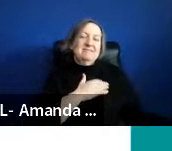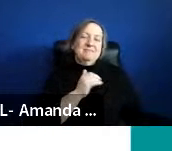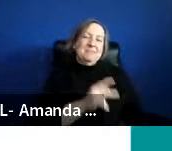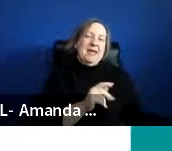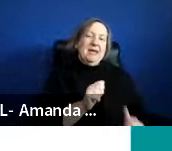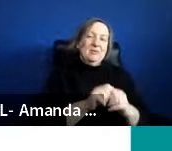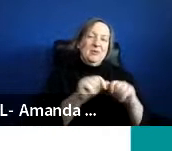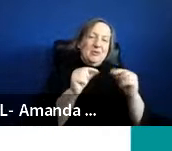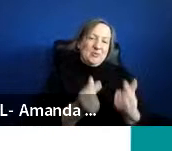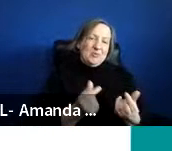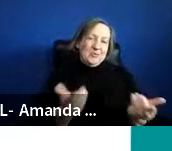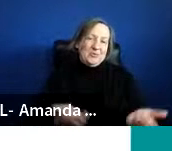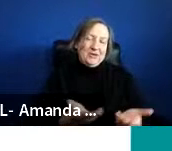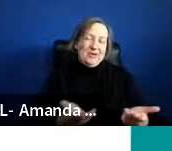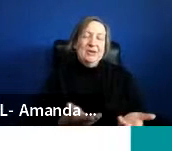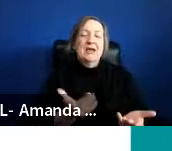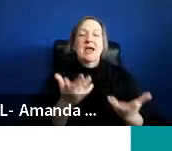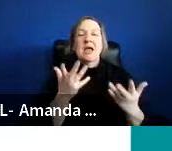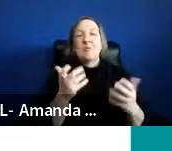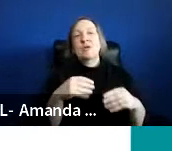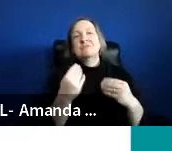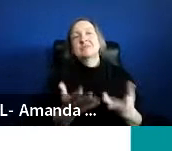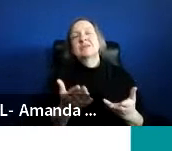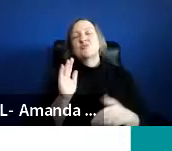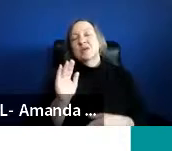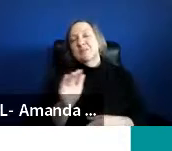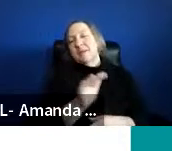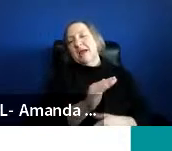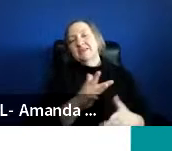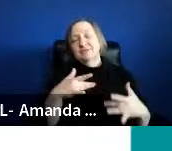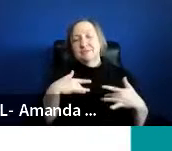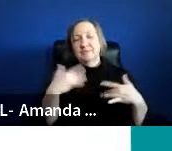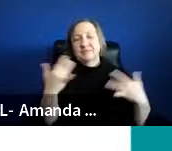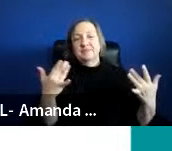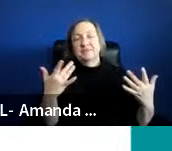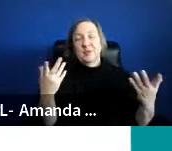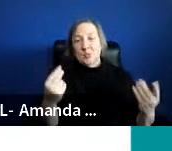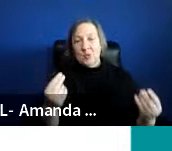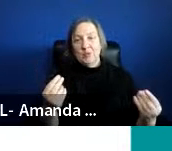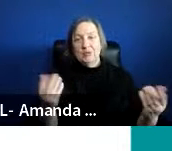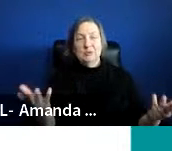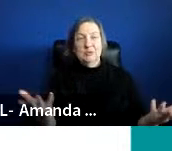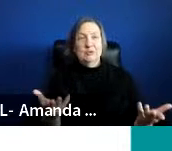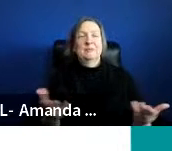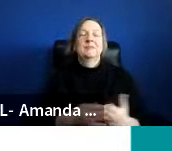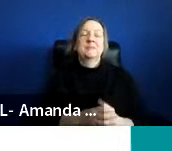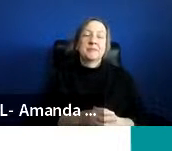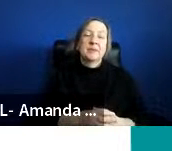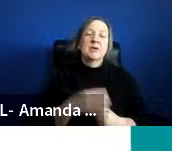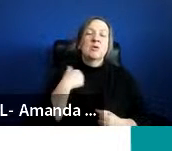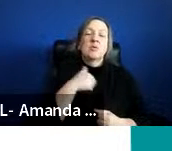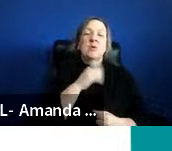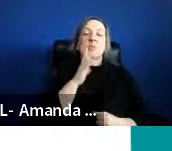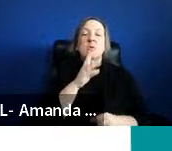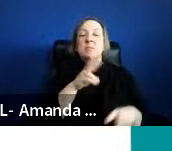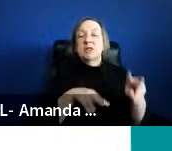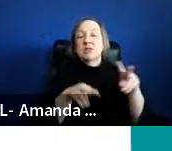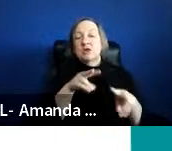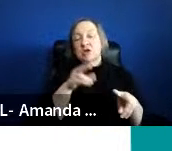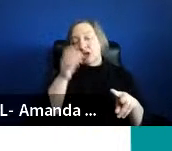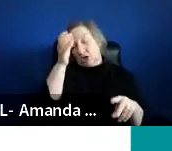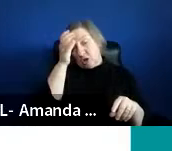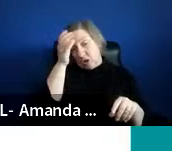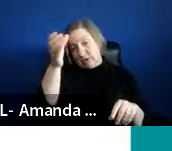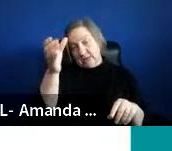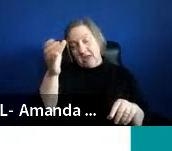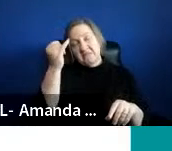again here. I just want to provide a brief reminder of where we are and what we're doing here. So we're going to be looking at some concepts for